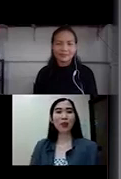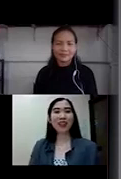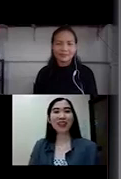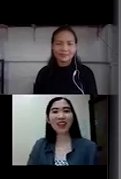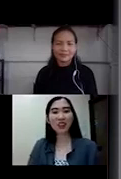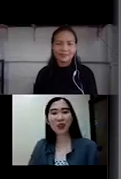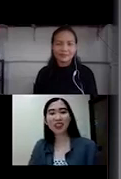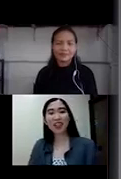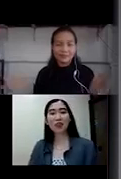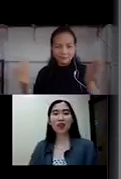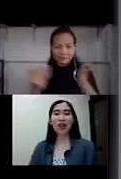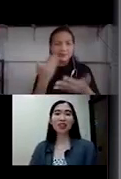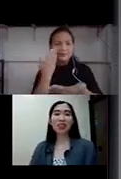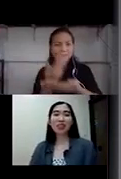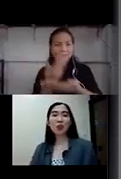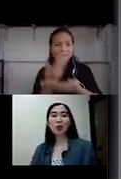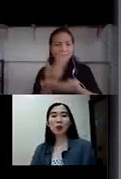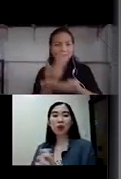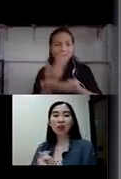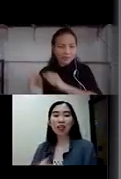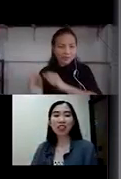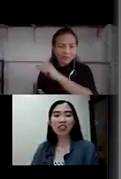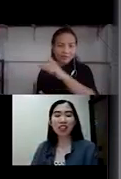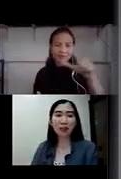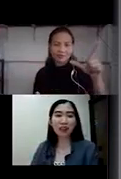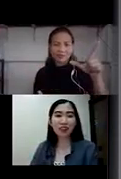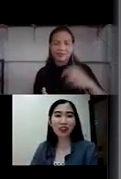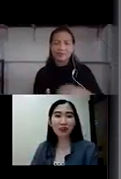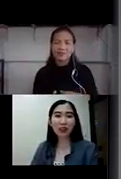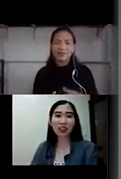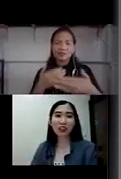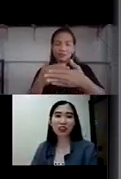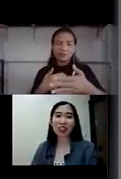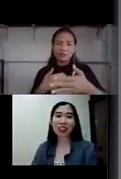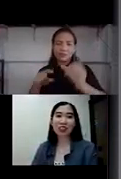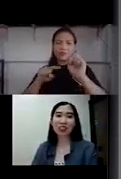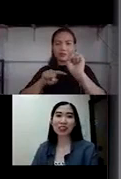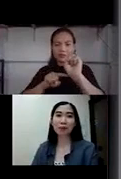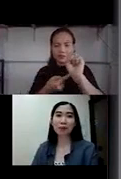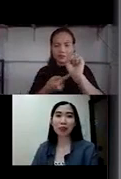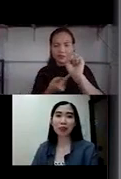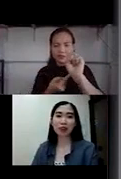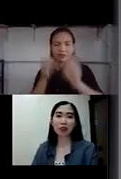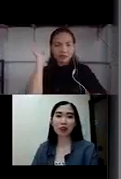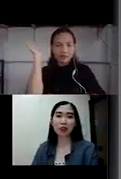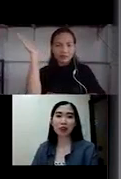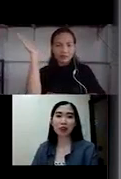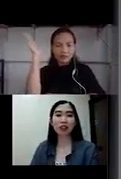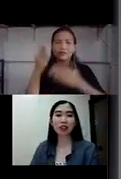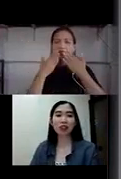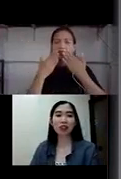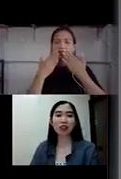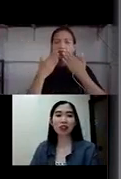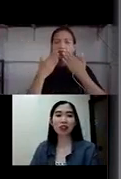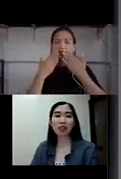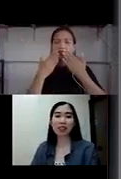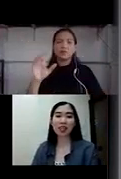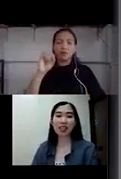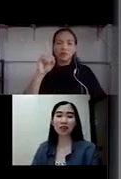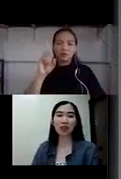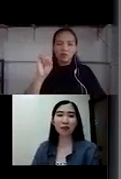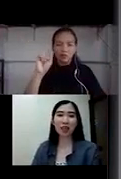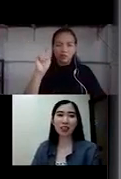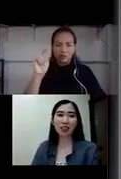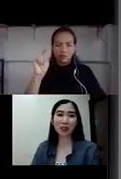So again, good morning, everyone. So before I start my talk, I would like to thank the Department of Science and Technology, STII,